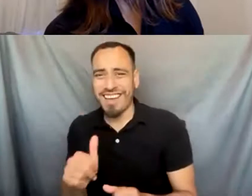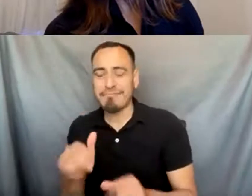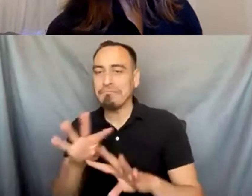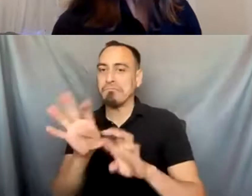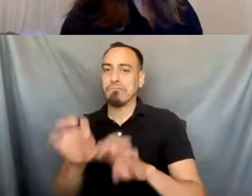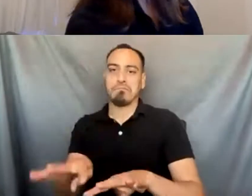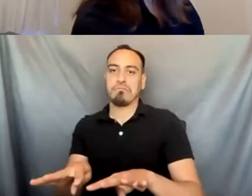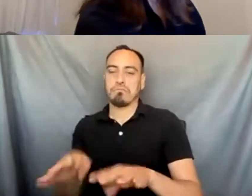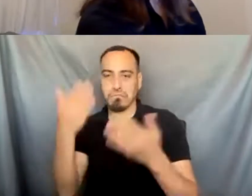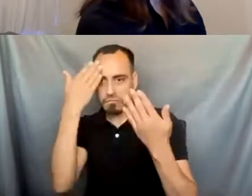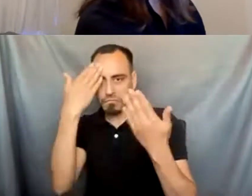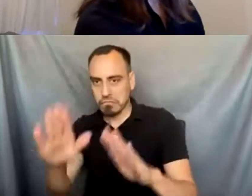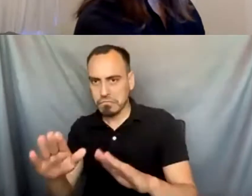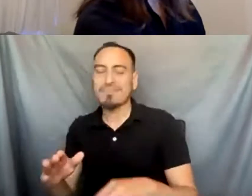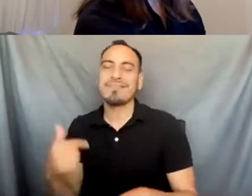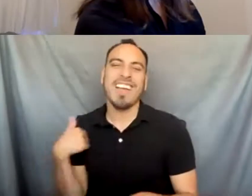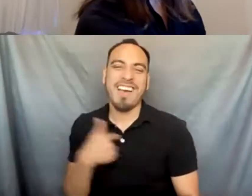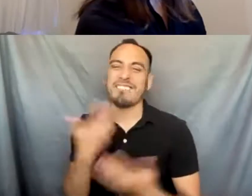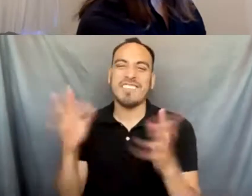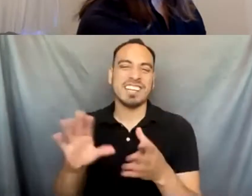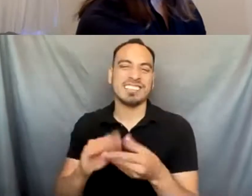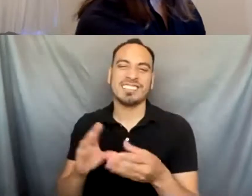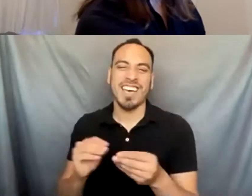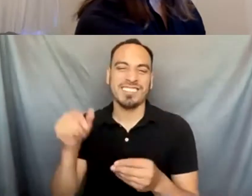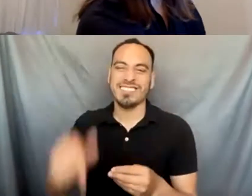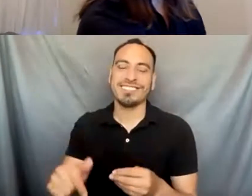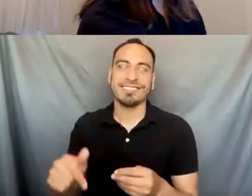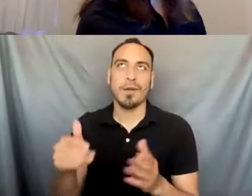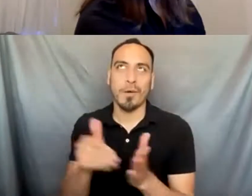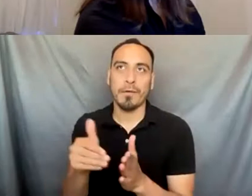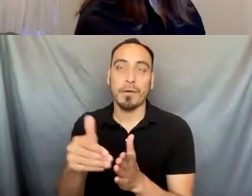town halls before. I'm optimistic.